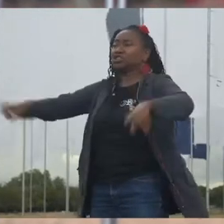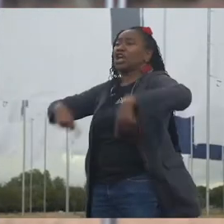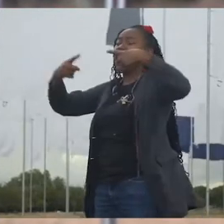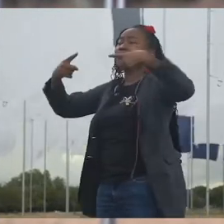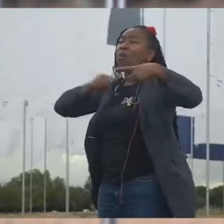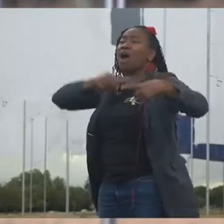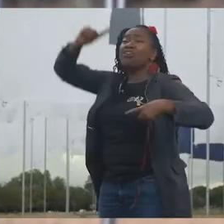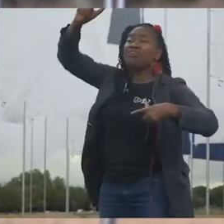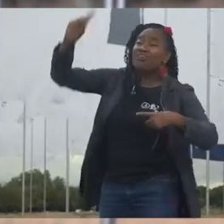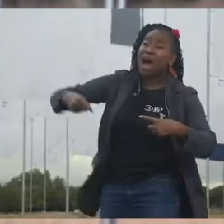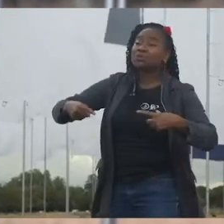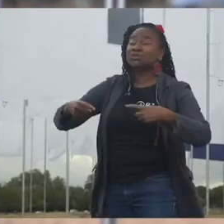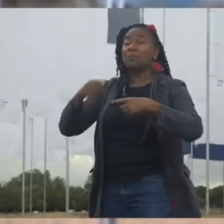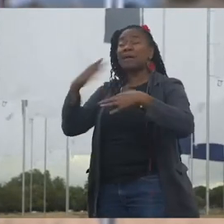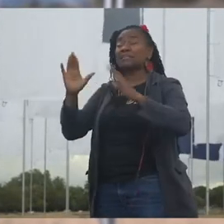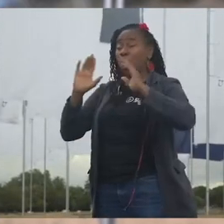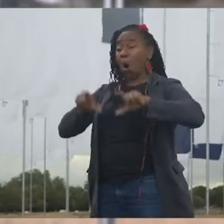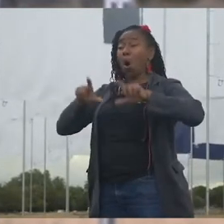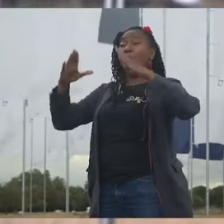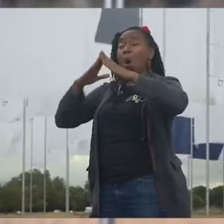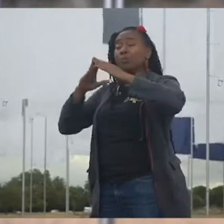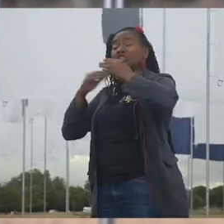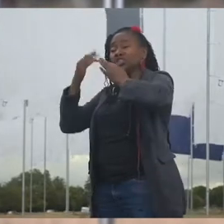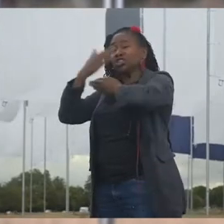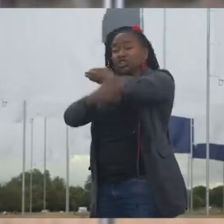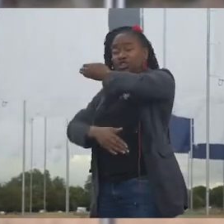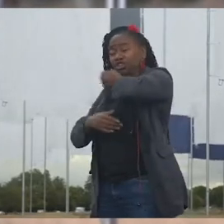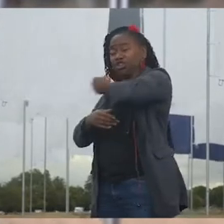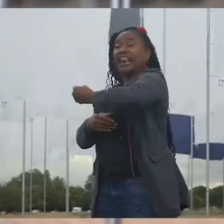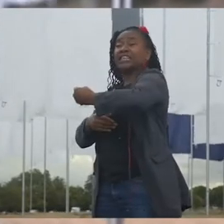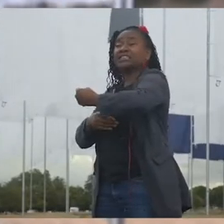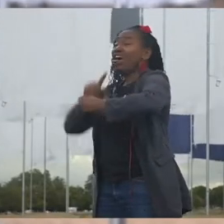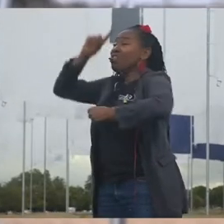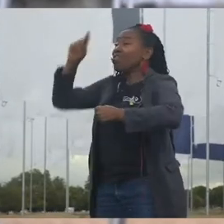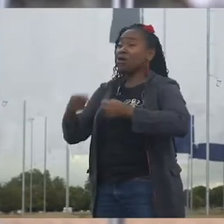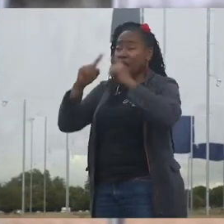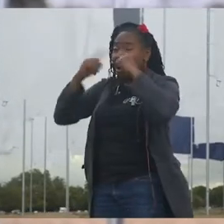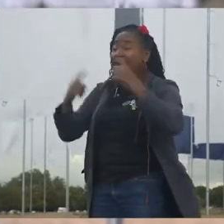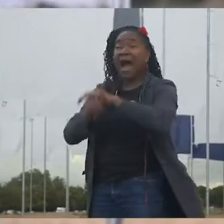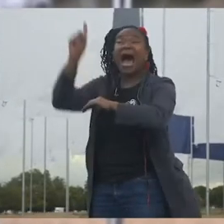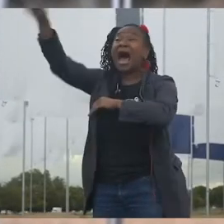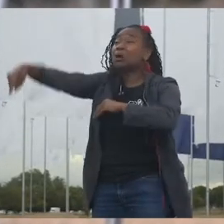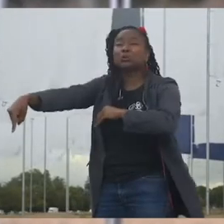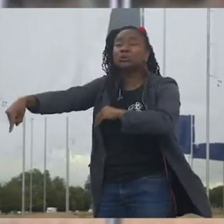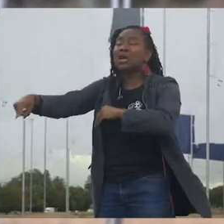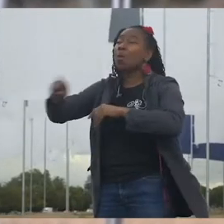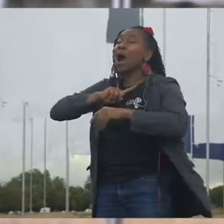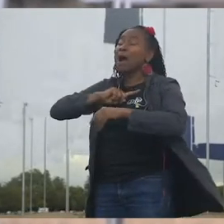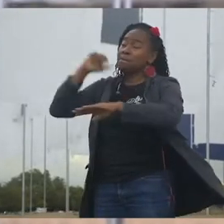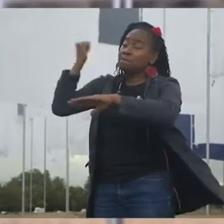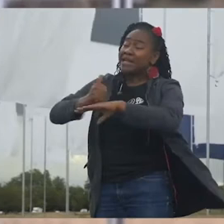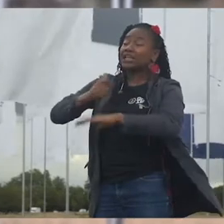With thousands of people shielded and thousands more unable to leave the house, meeting the most basic of human needs was